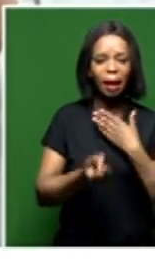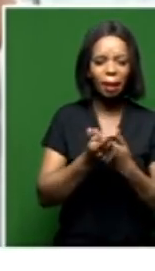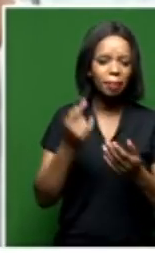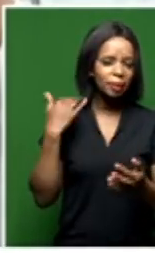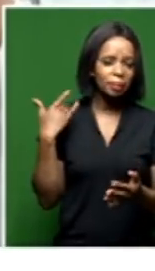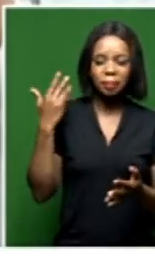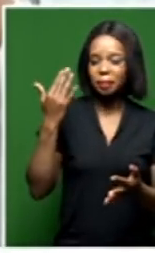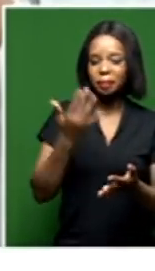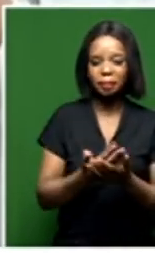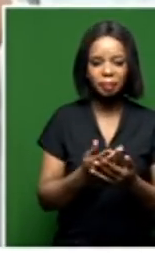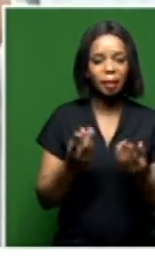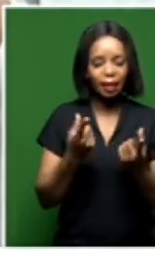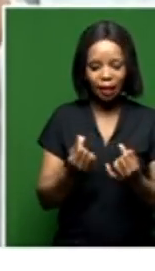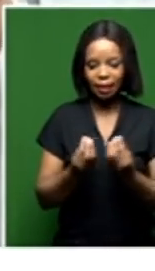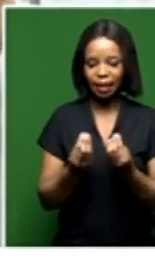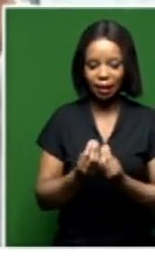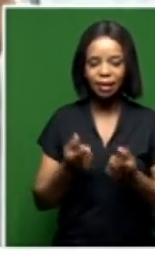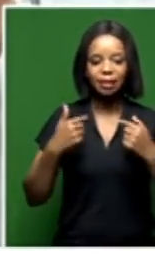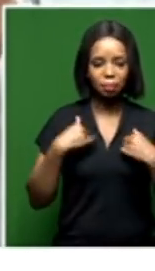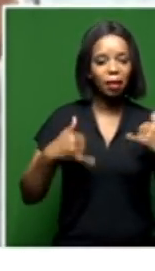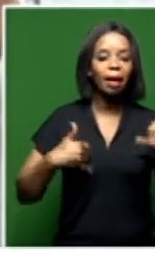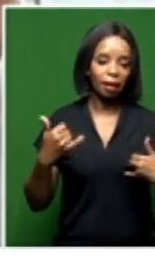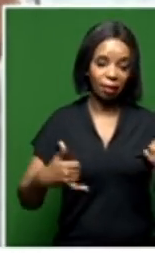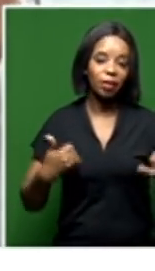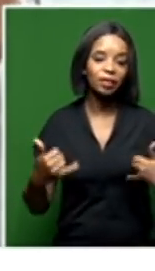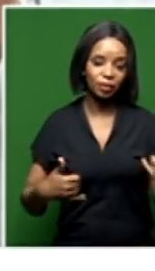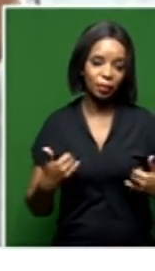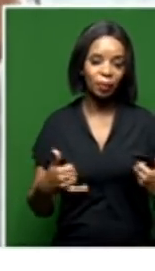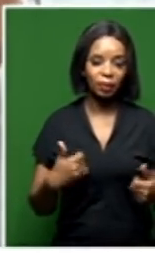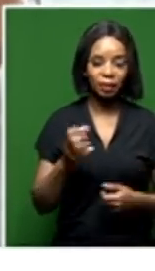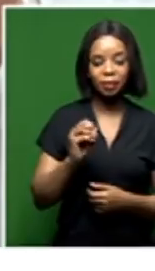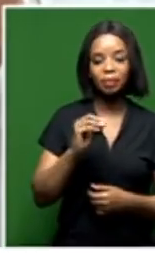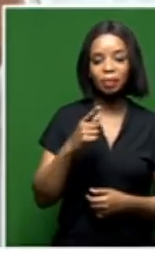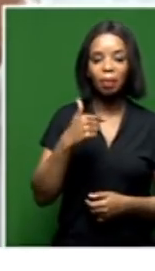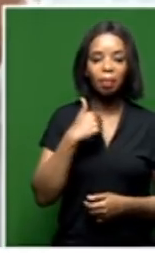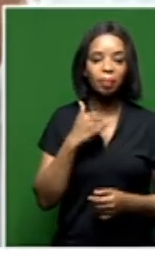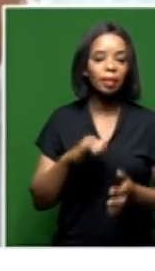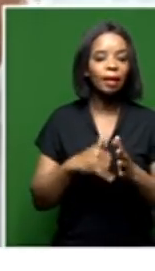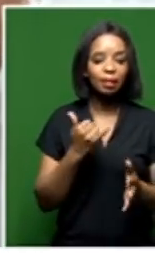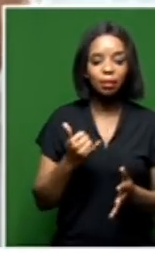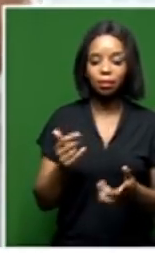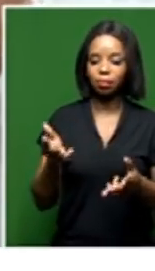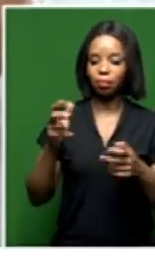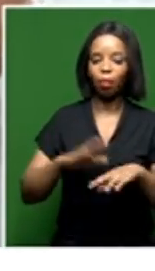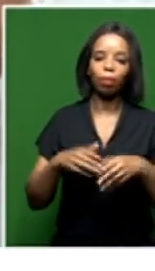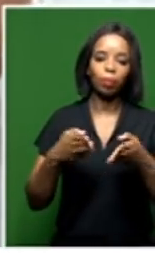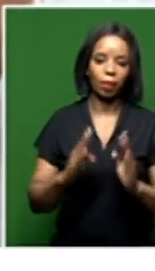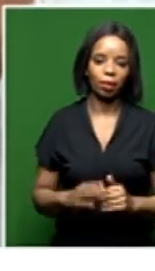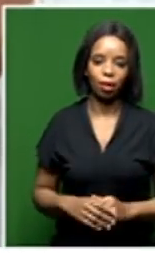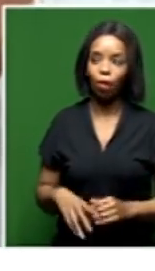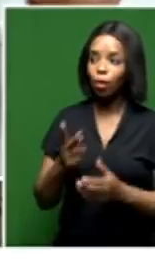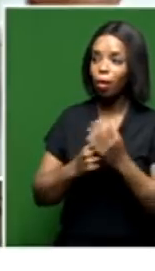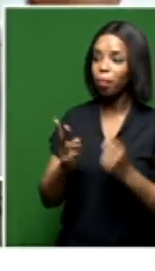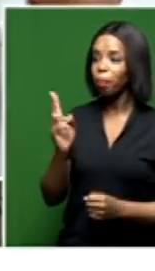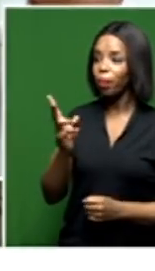subjects that I really enjoyed, and then at the end, I had 10 subjects, and then I just continued with them all the way. Oh my gosh, so both of you got a